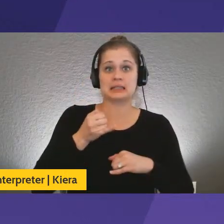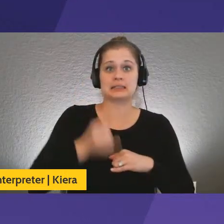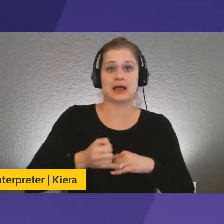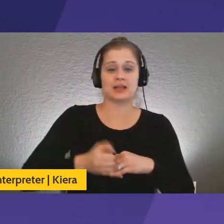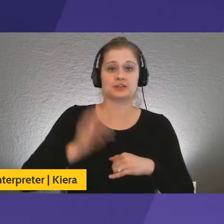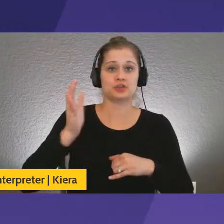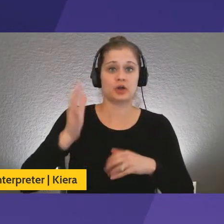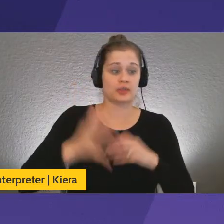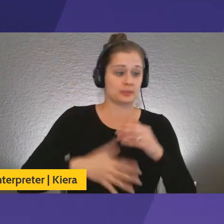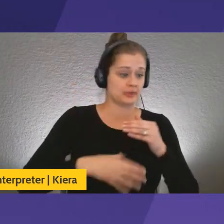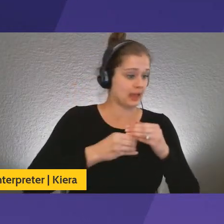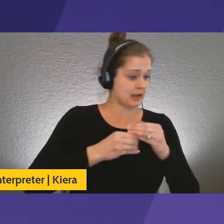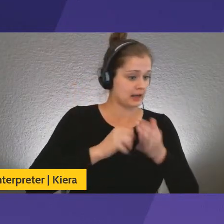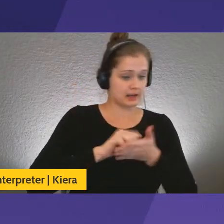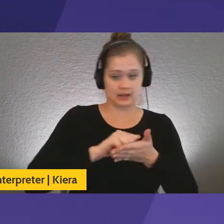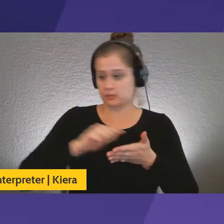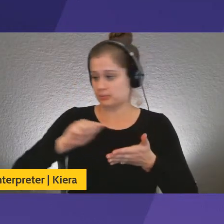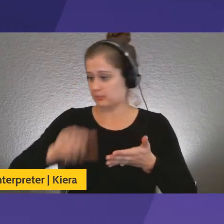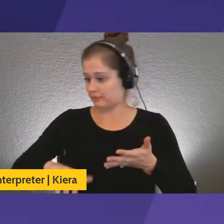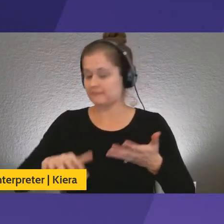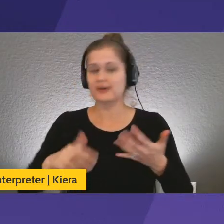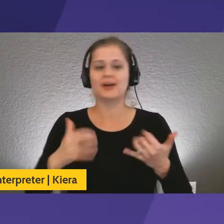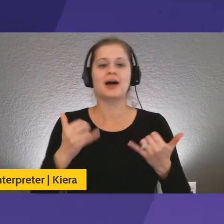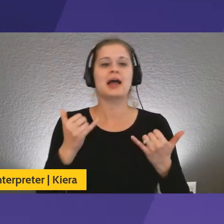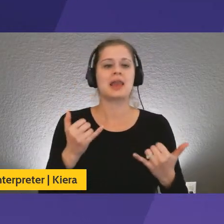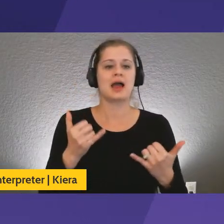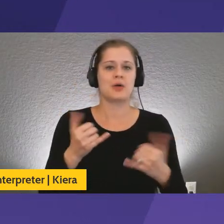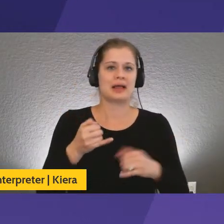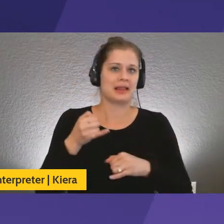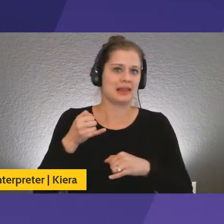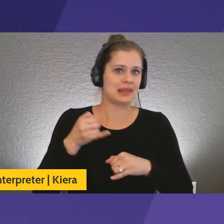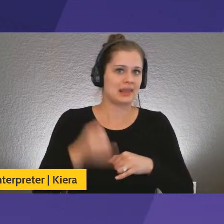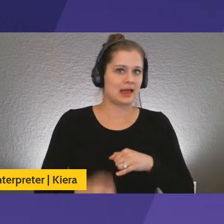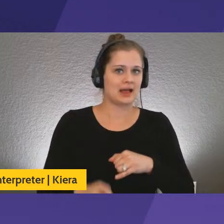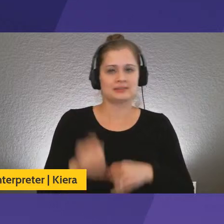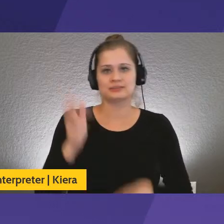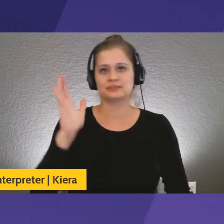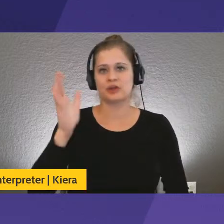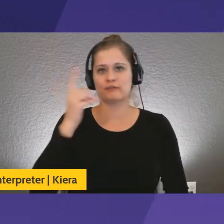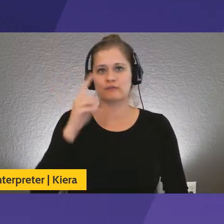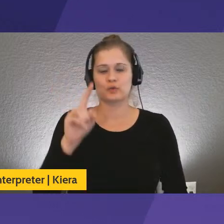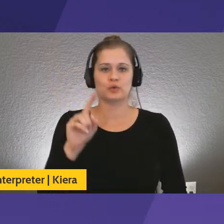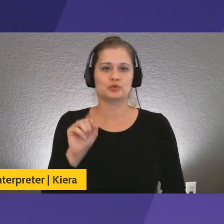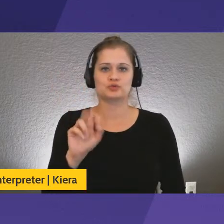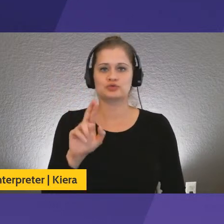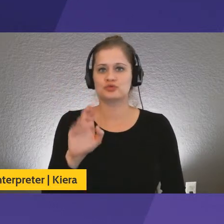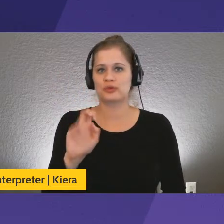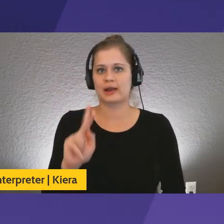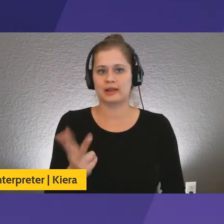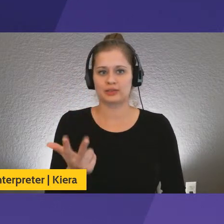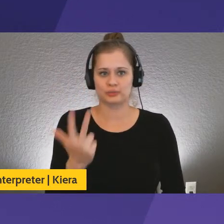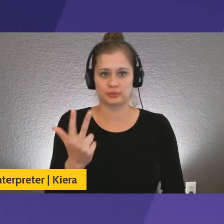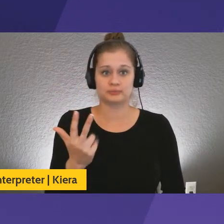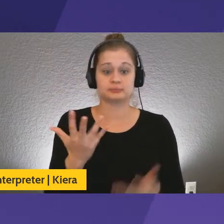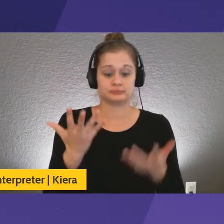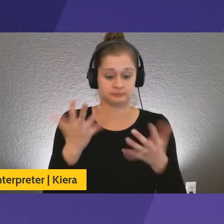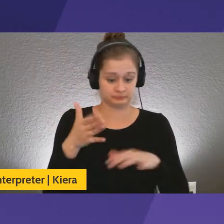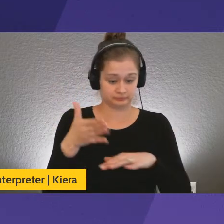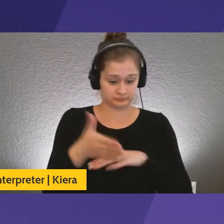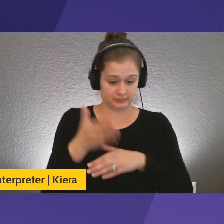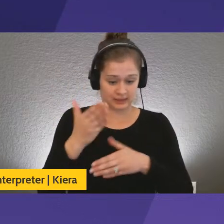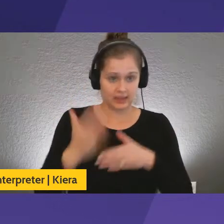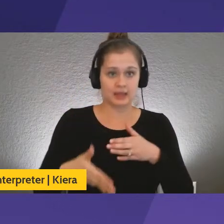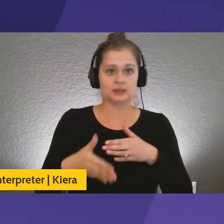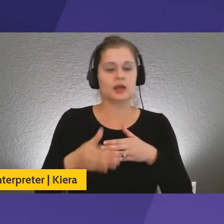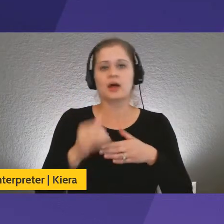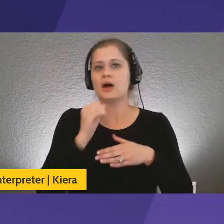got removed. So now we have the last talk for the track 3. And after this talk ends, don't go anywhere. Well, go